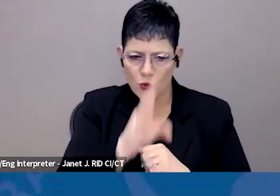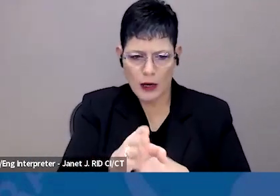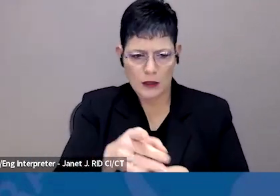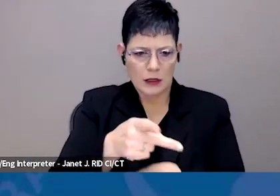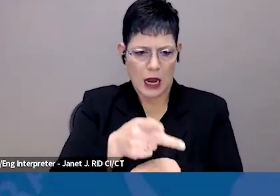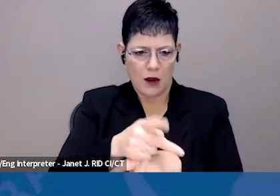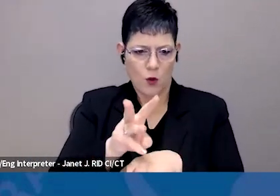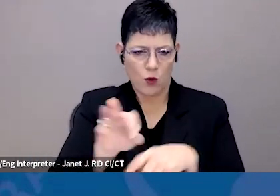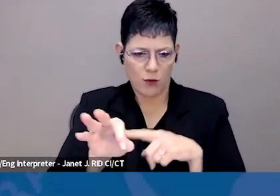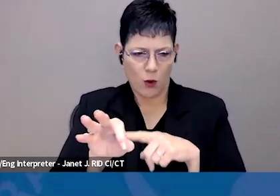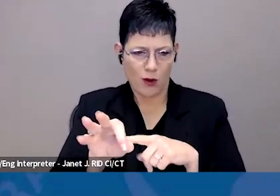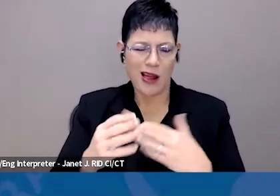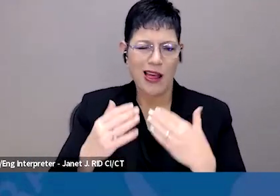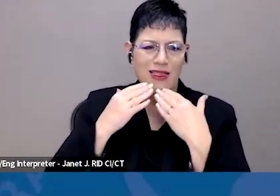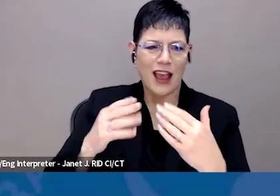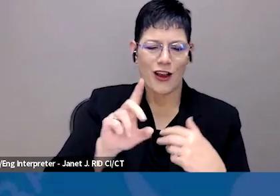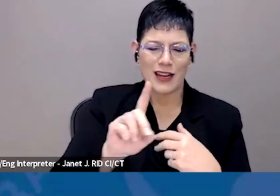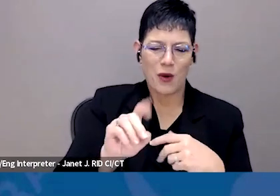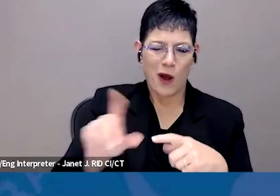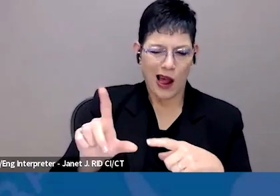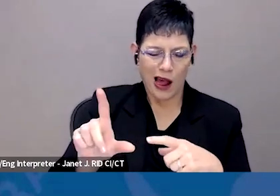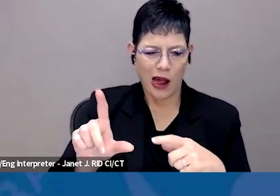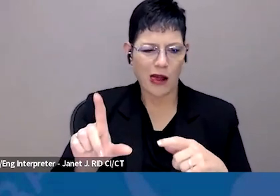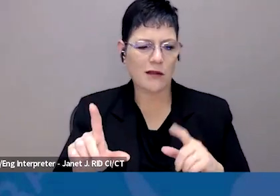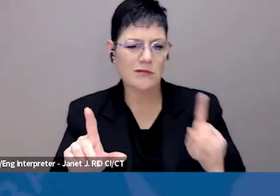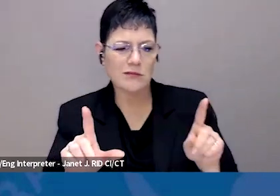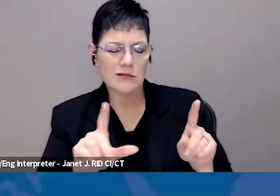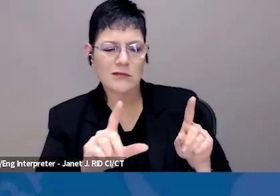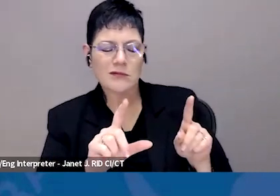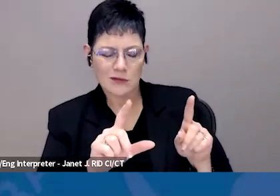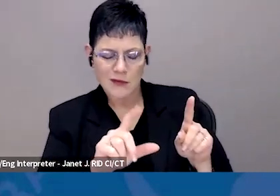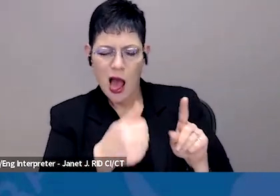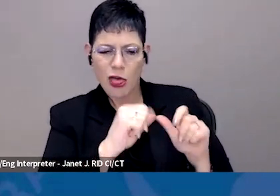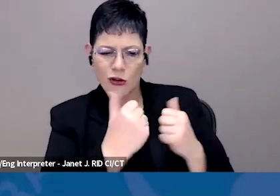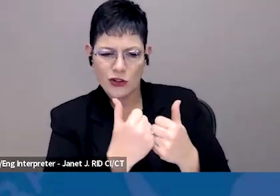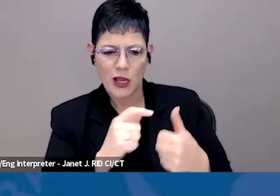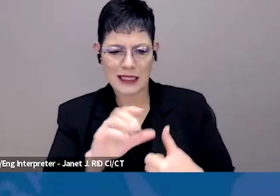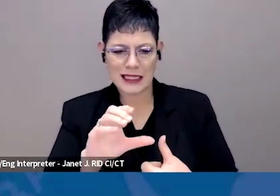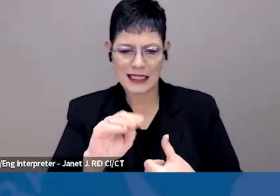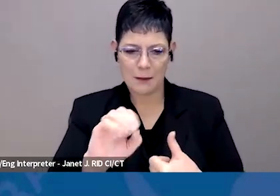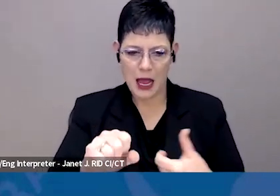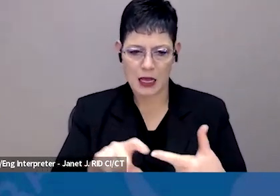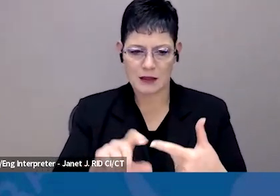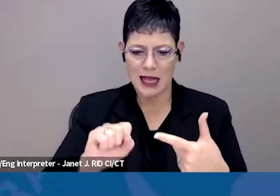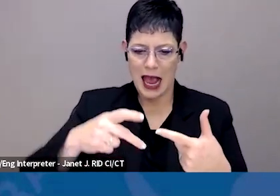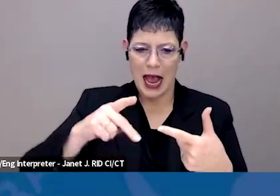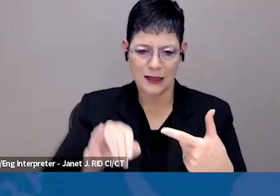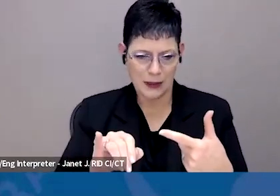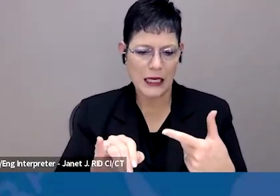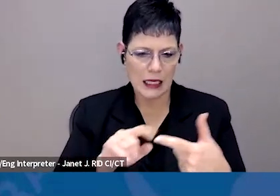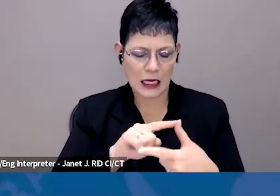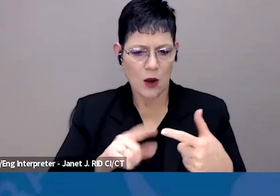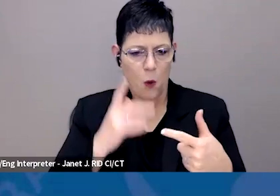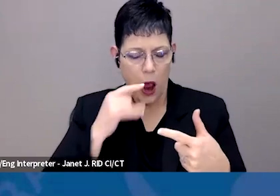workforce. Thank you to the Department of Labor and our fellow HHS agencies, including CMS and ASPE, for being